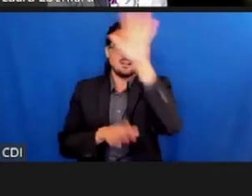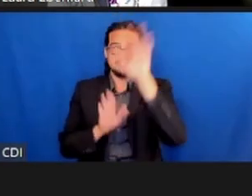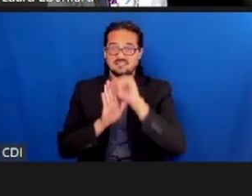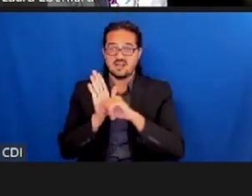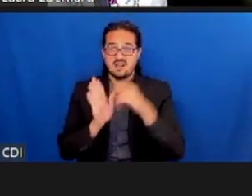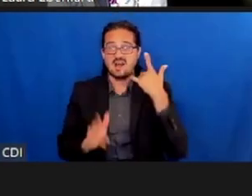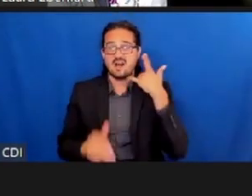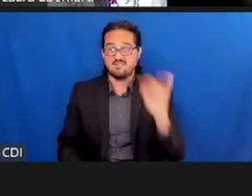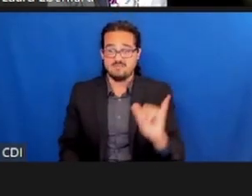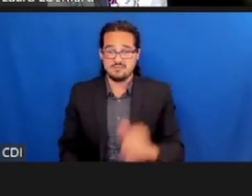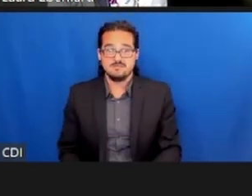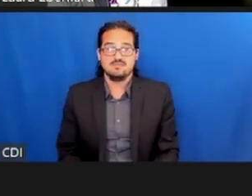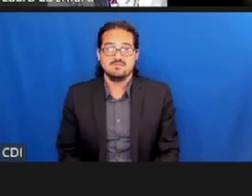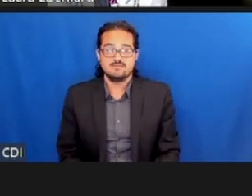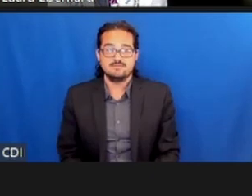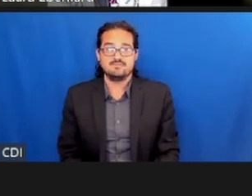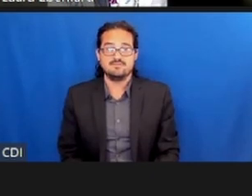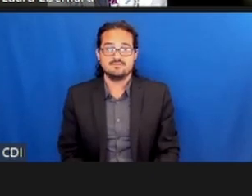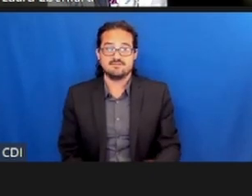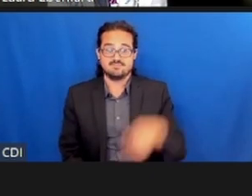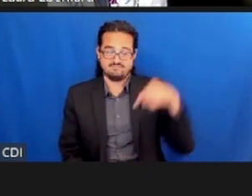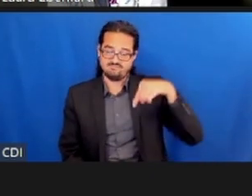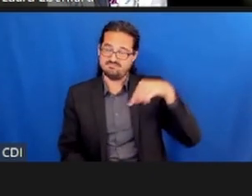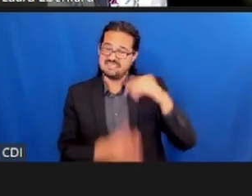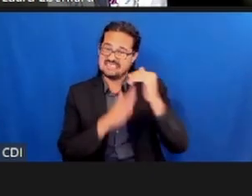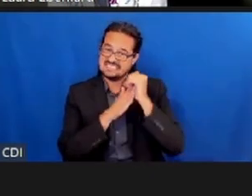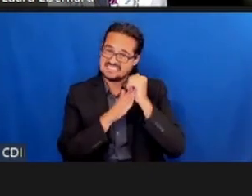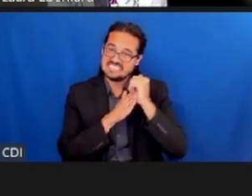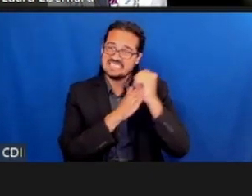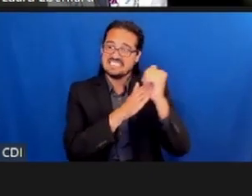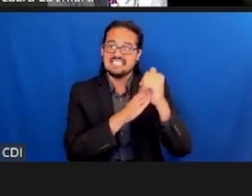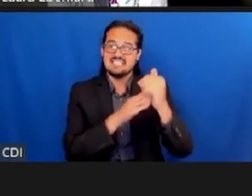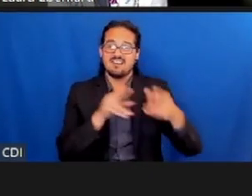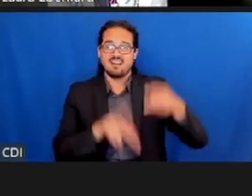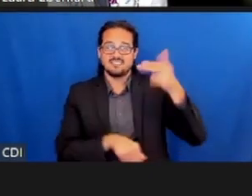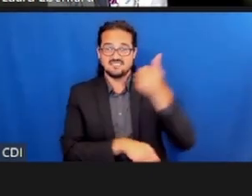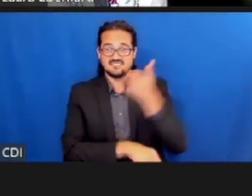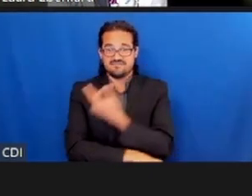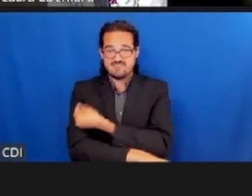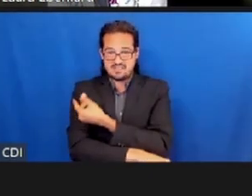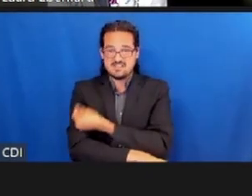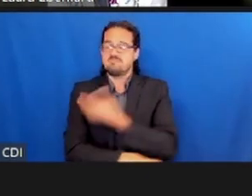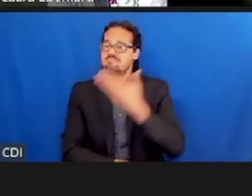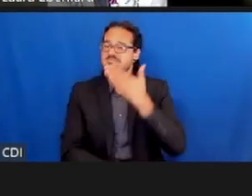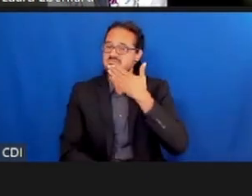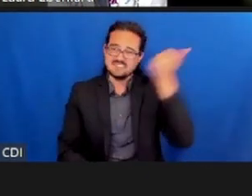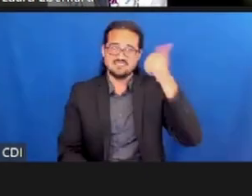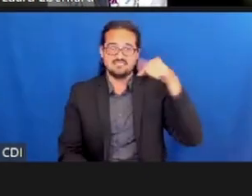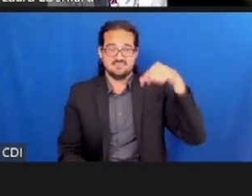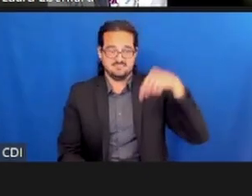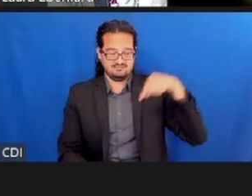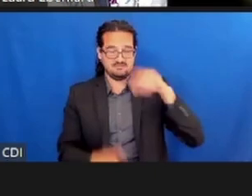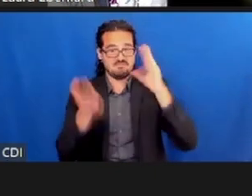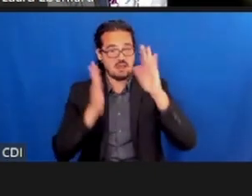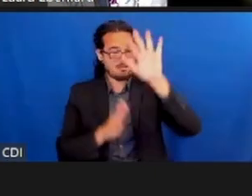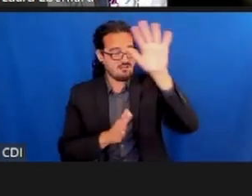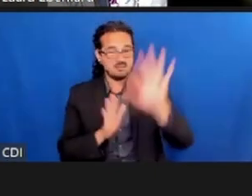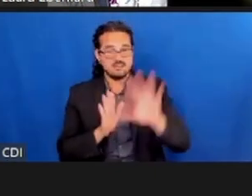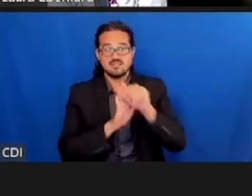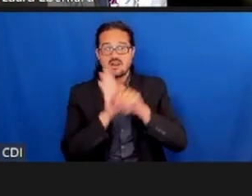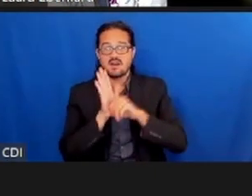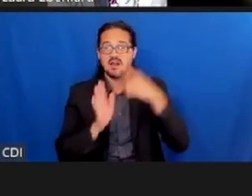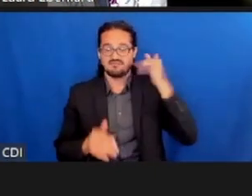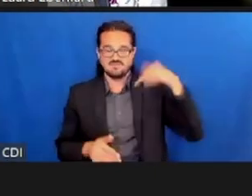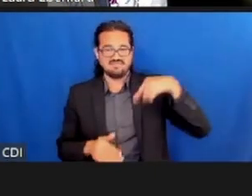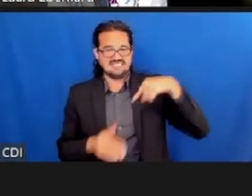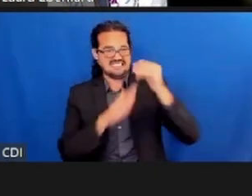And then it just illustrates that the highest rates in the state for 1 dose. Next slide, please. And also the highest rates in the state